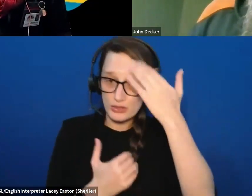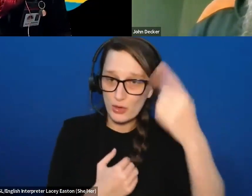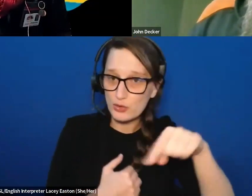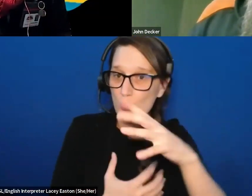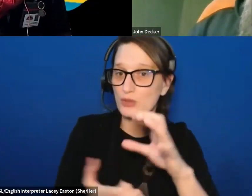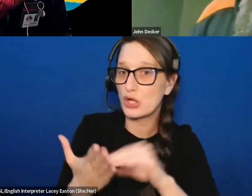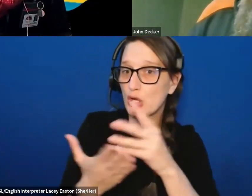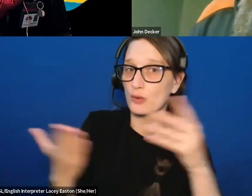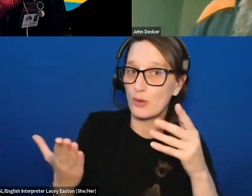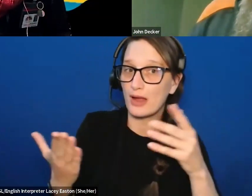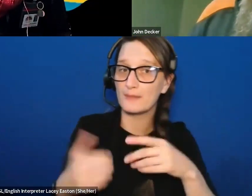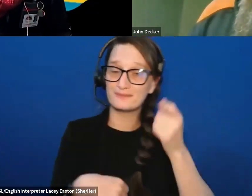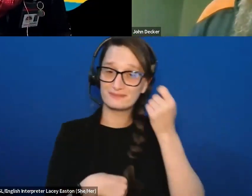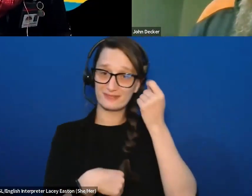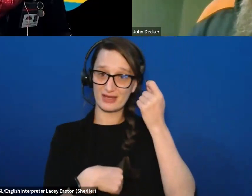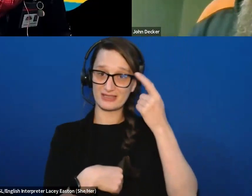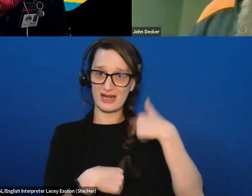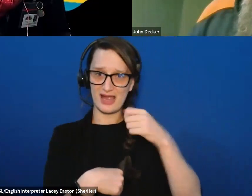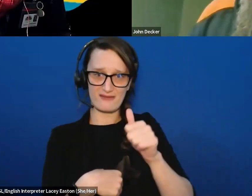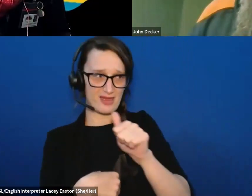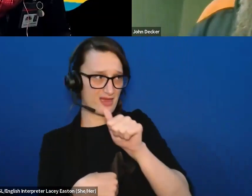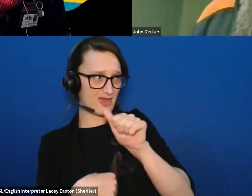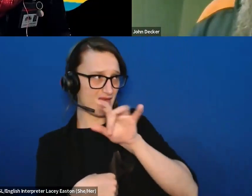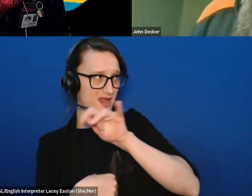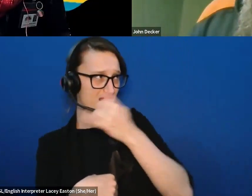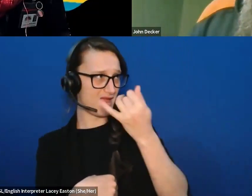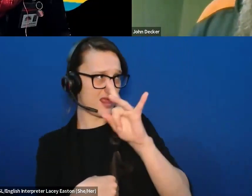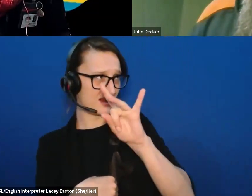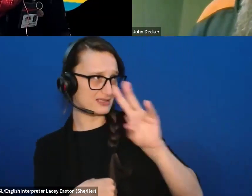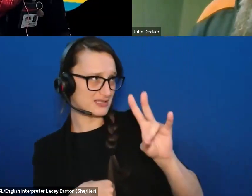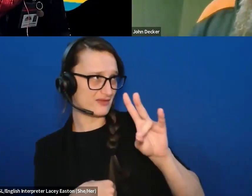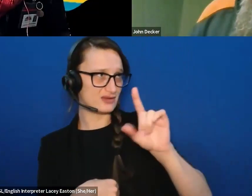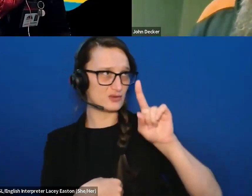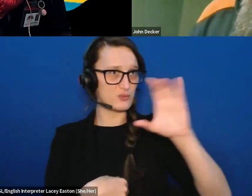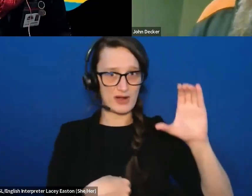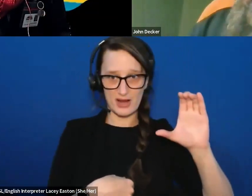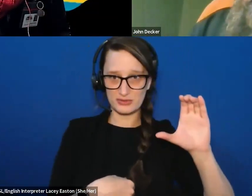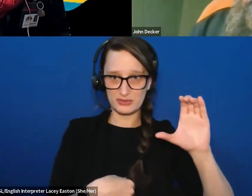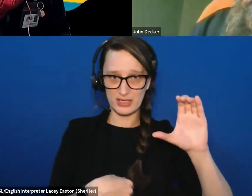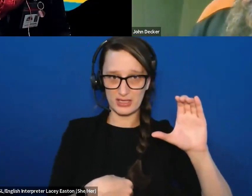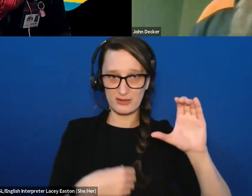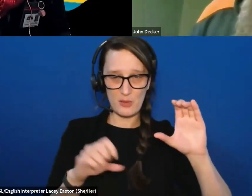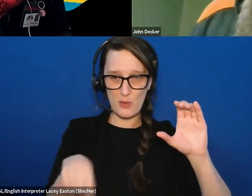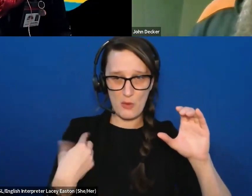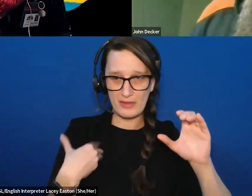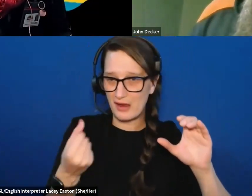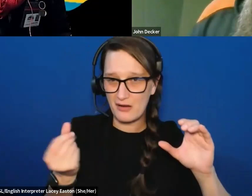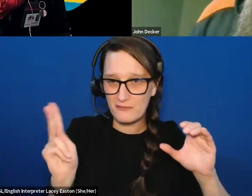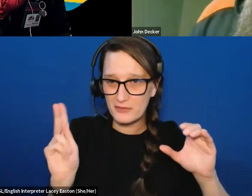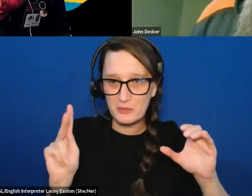all 87 to 100 of us. And if I calculate all the meetings we've had, we've met, more than 100